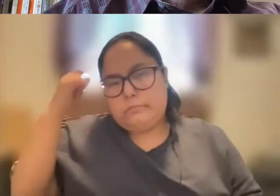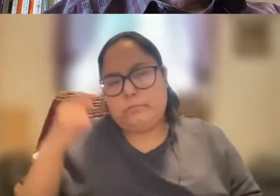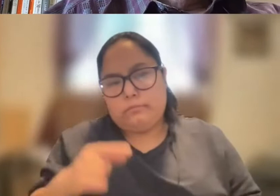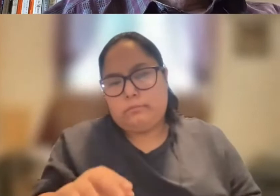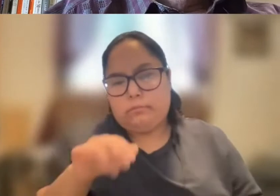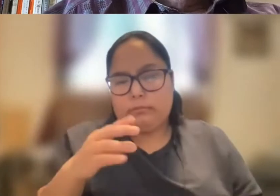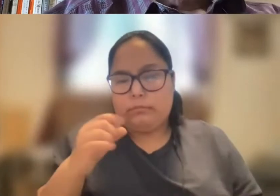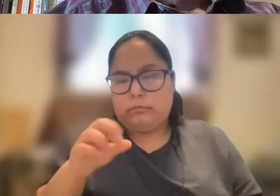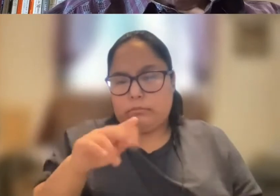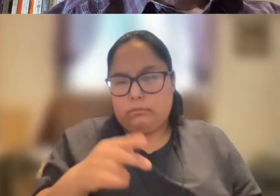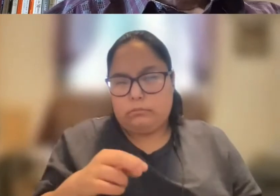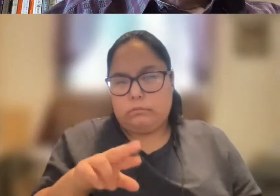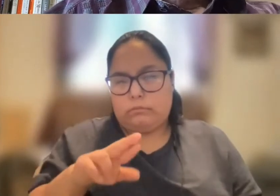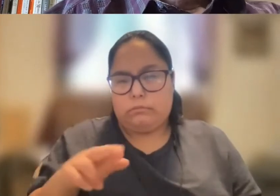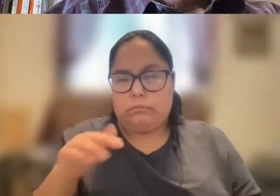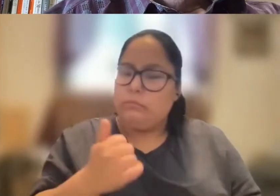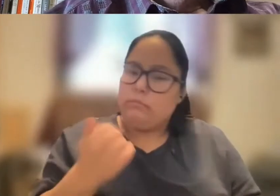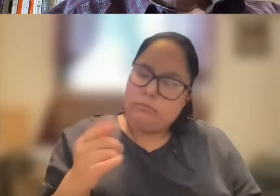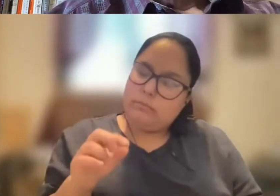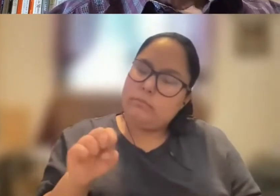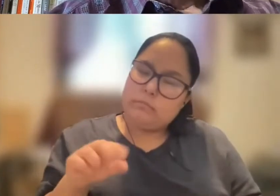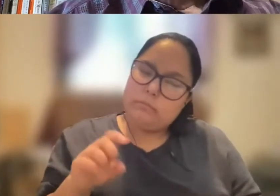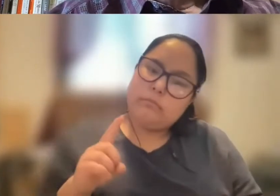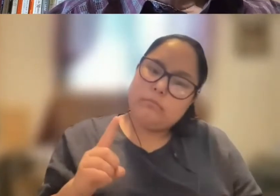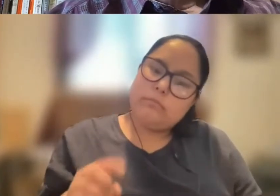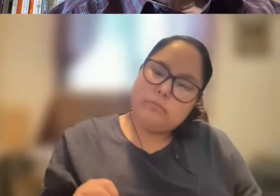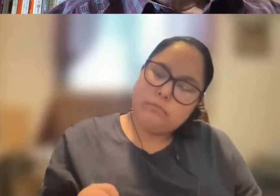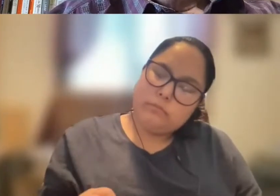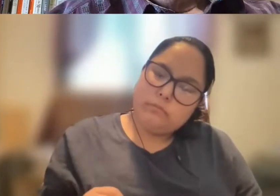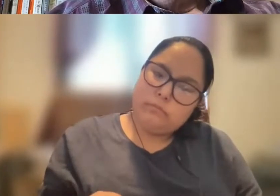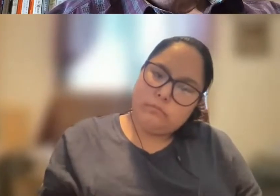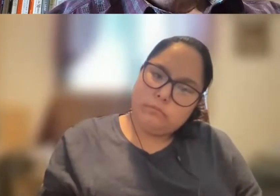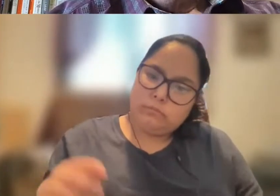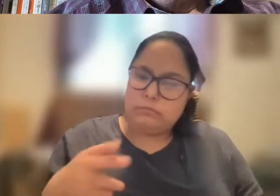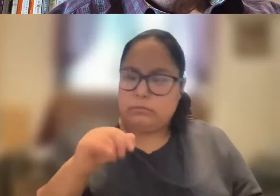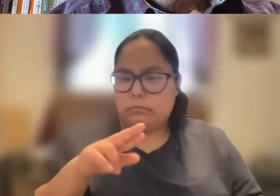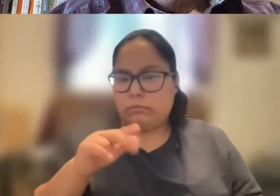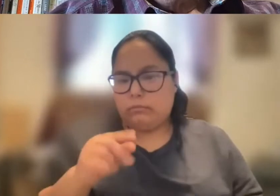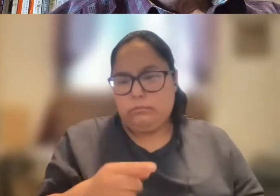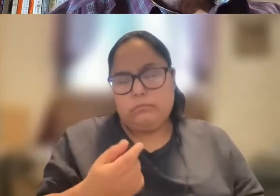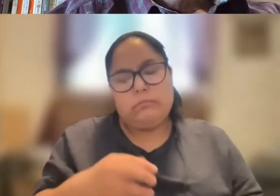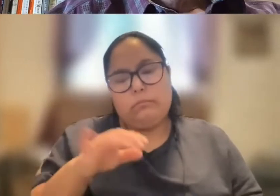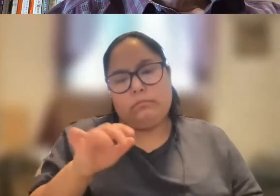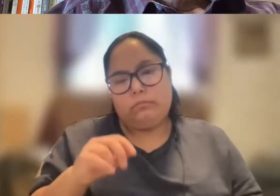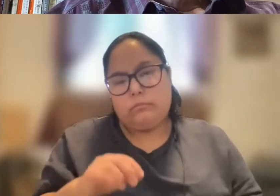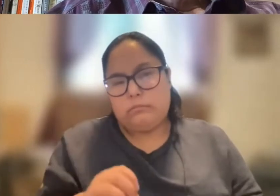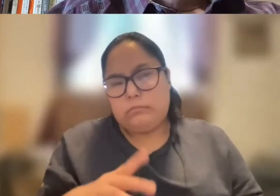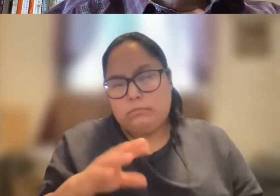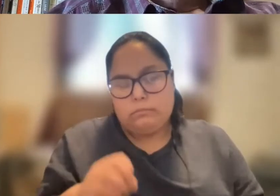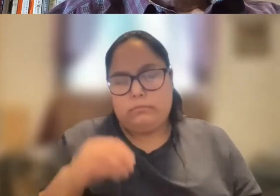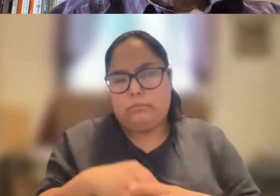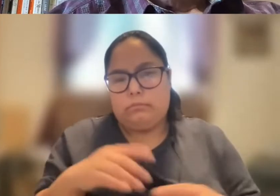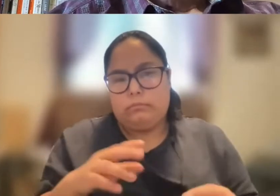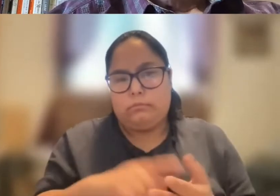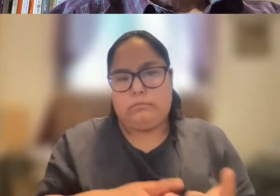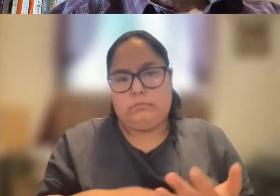the doctor had assumed, anyway, we'd had our training on how to do procedures, and it was time